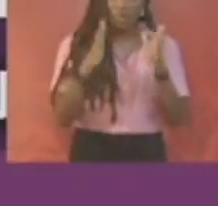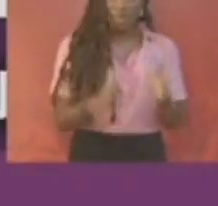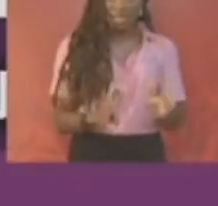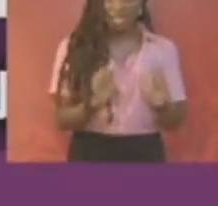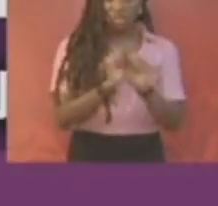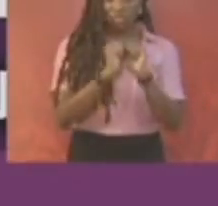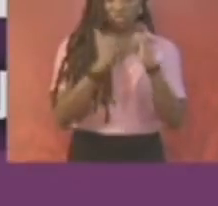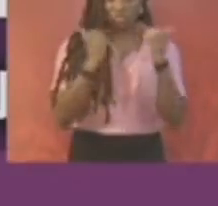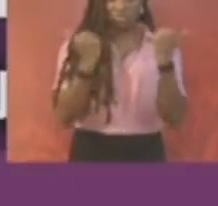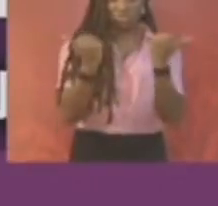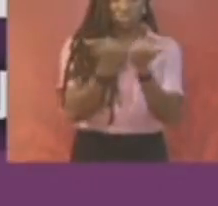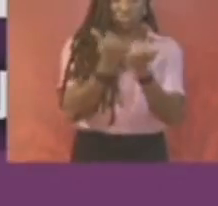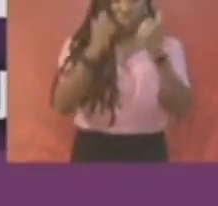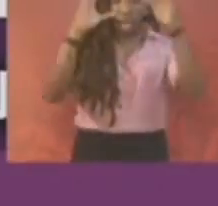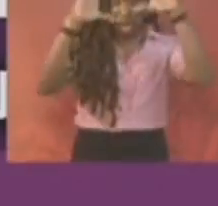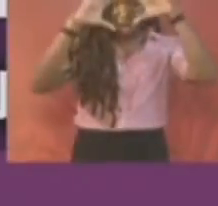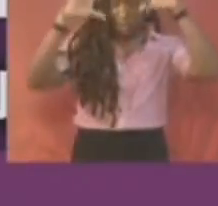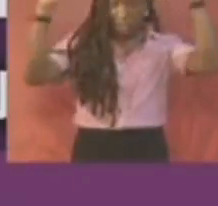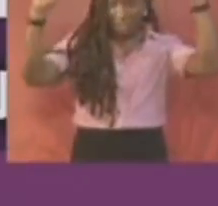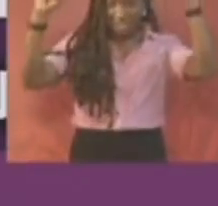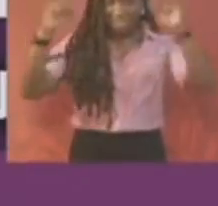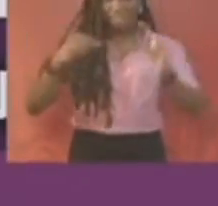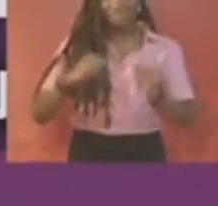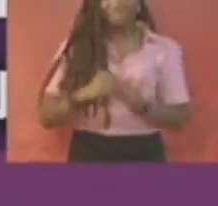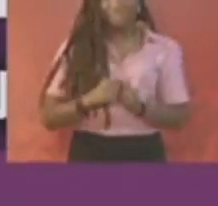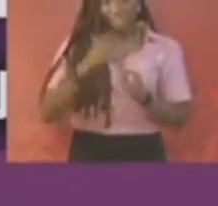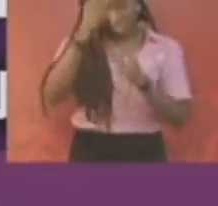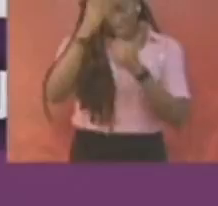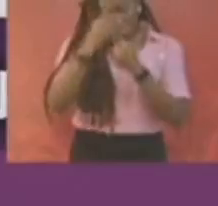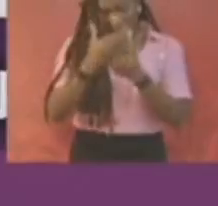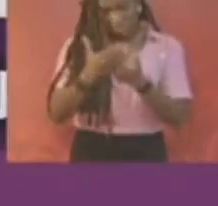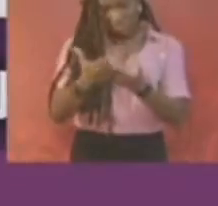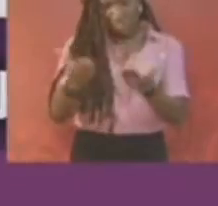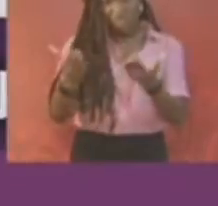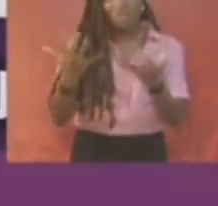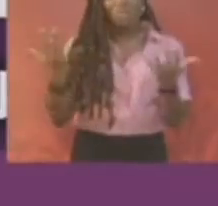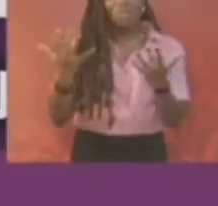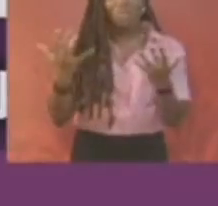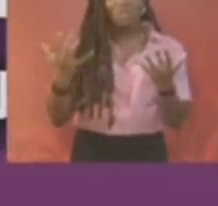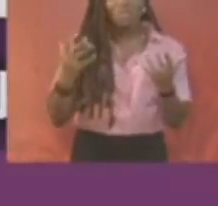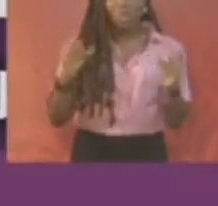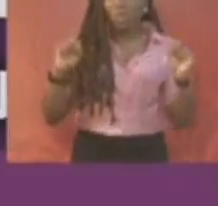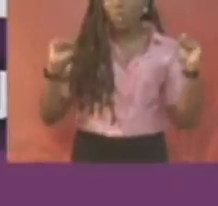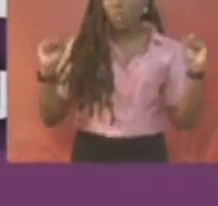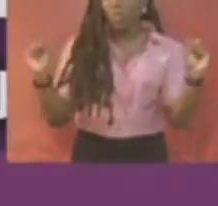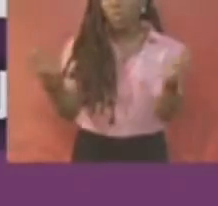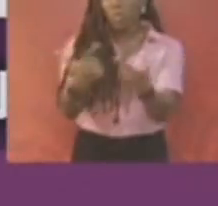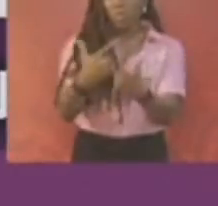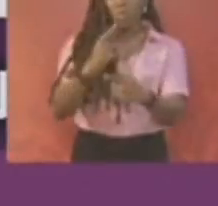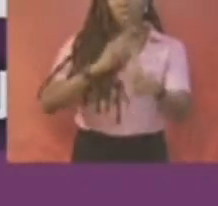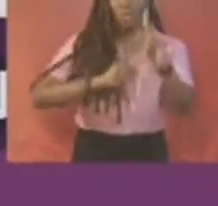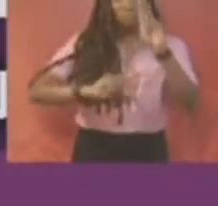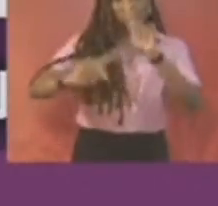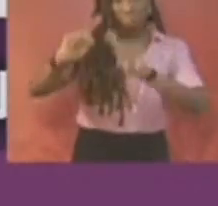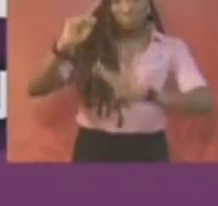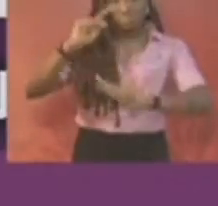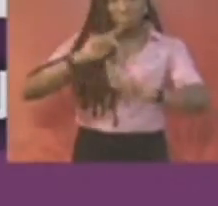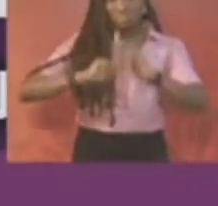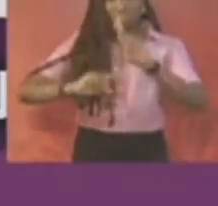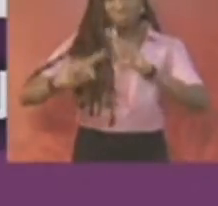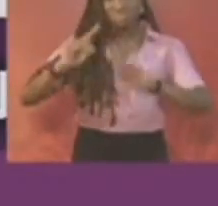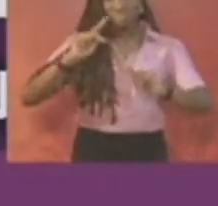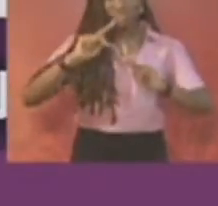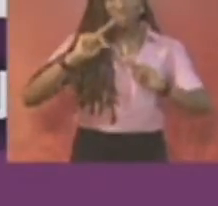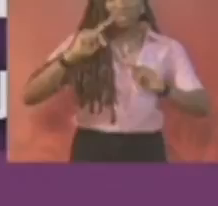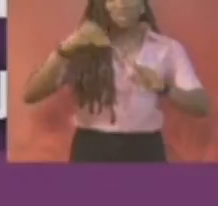he actually put it out there today that everyone in the prison, everyone associated with the prison